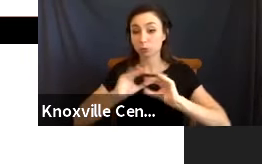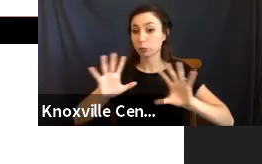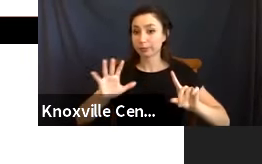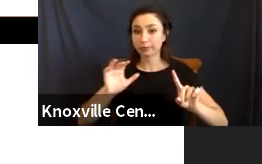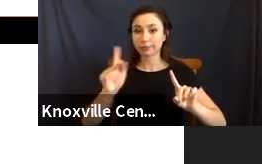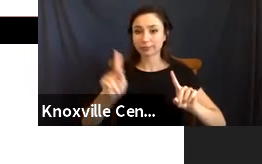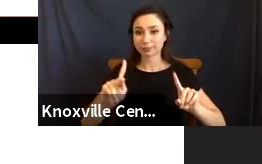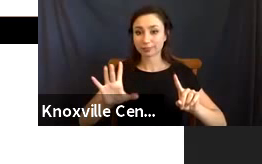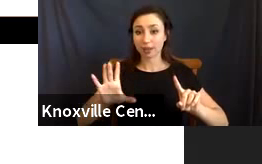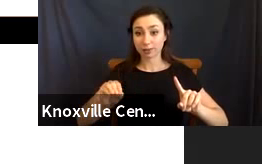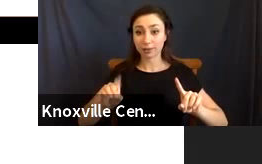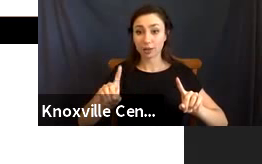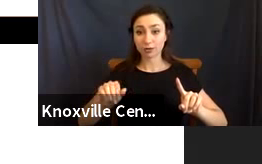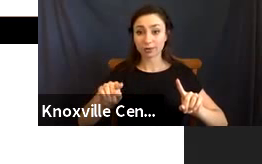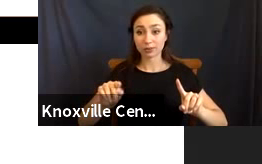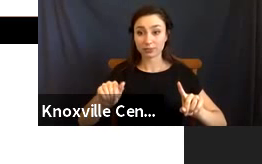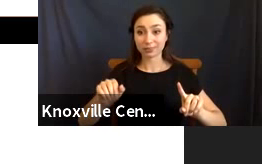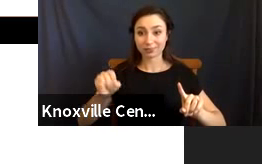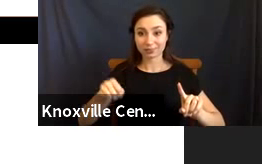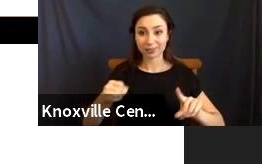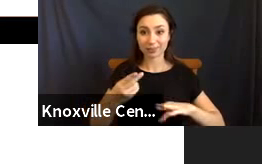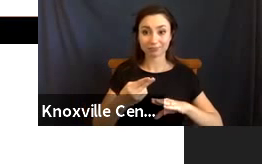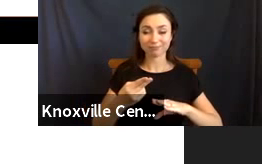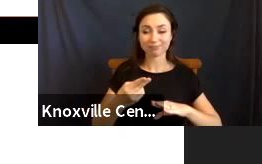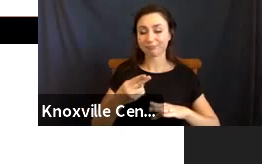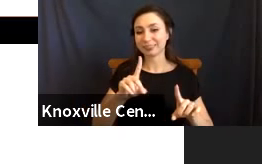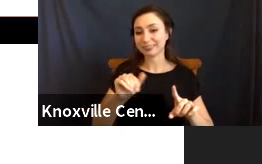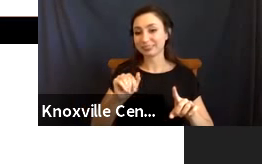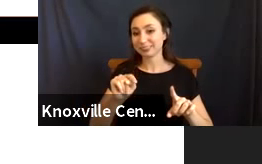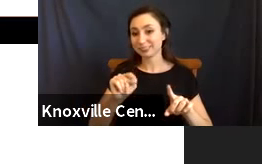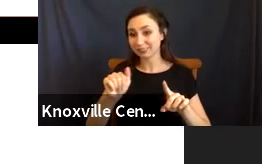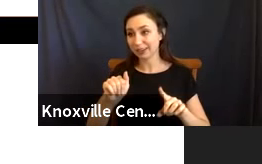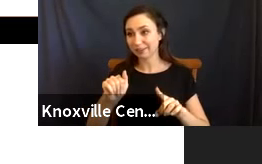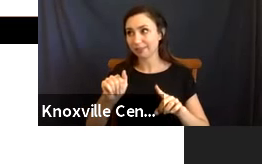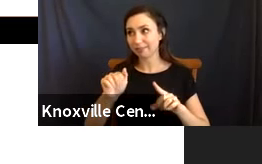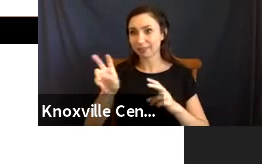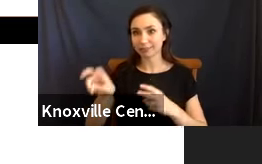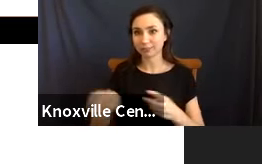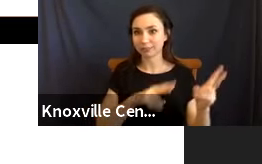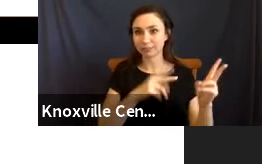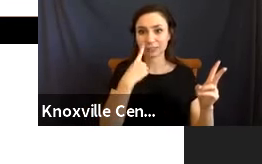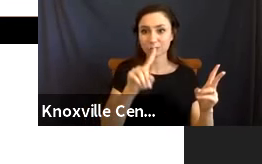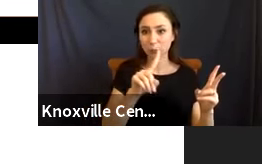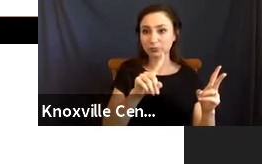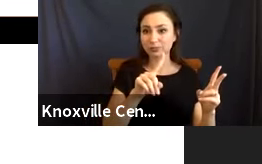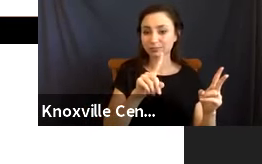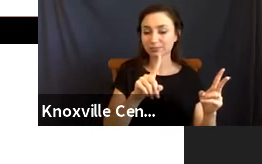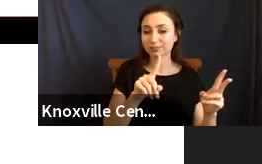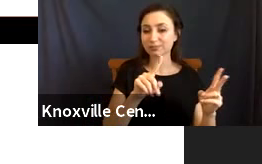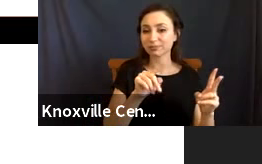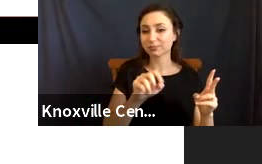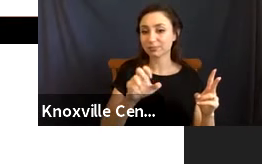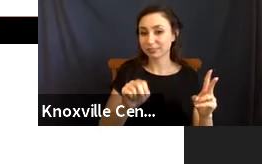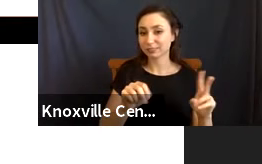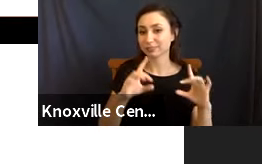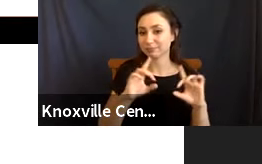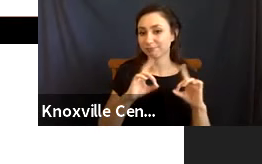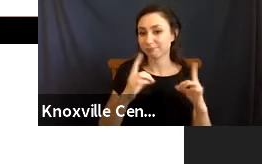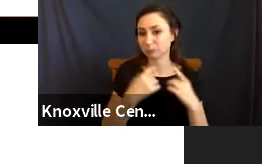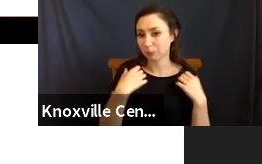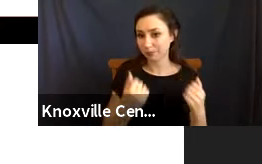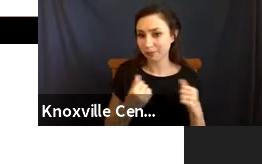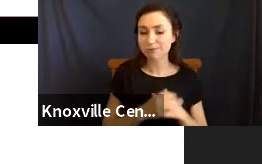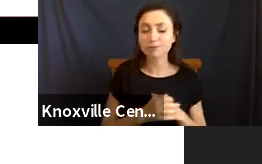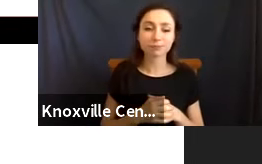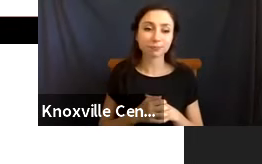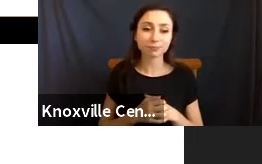Knox County data. It's just the data that has made its way through the Department of Health. Okay. Charity, do you want